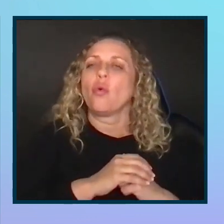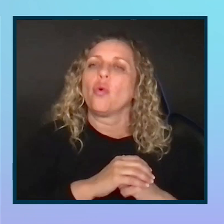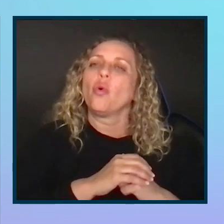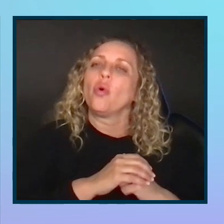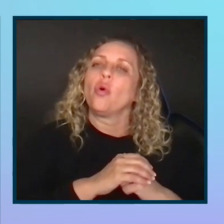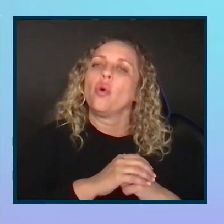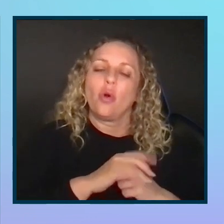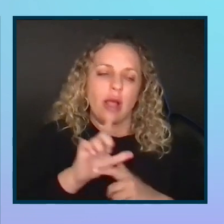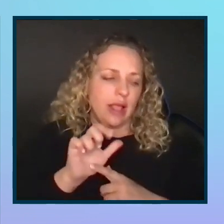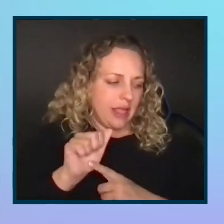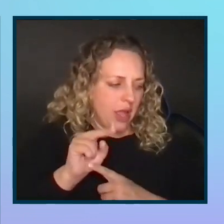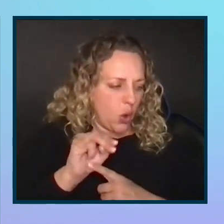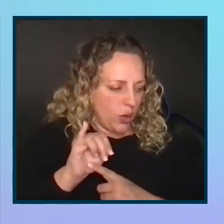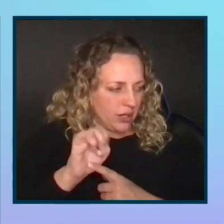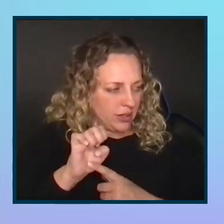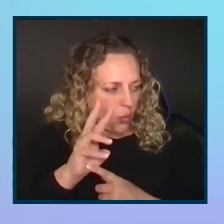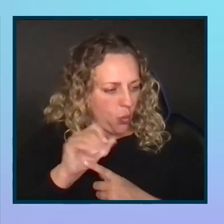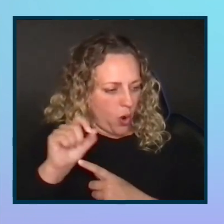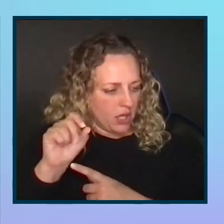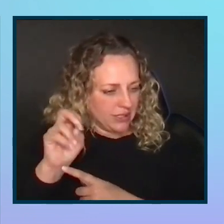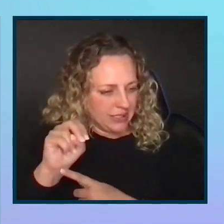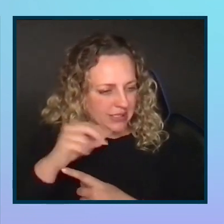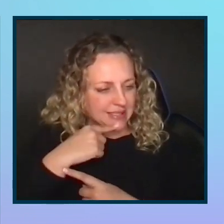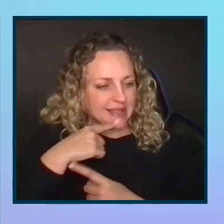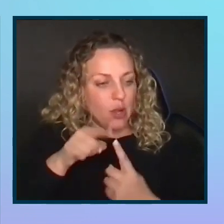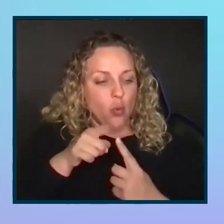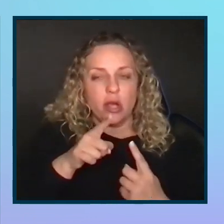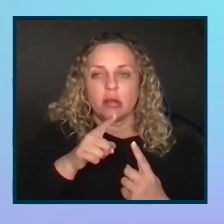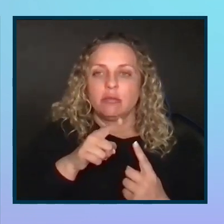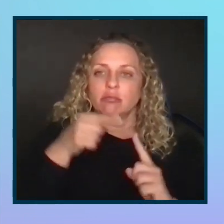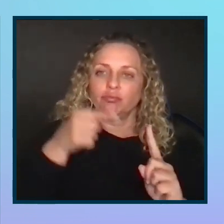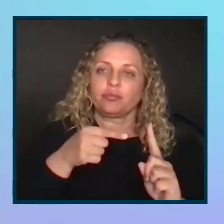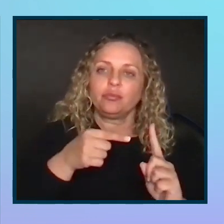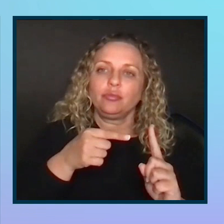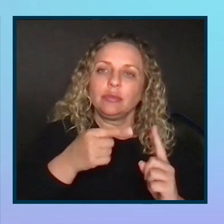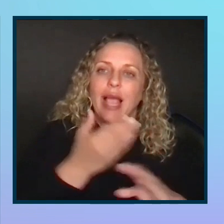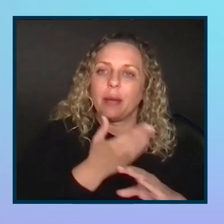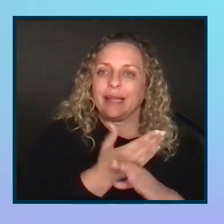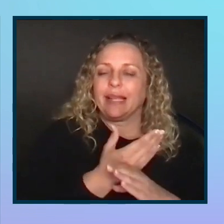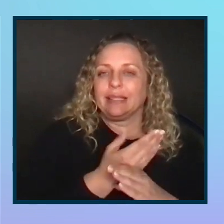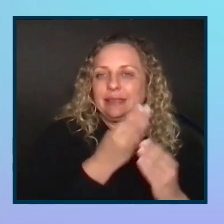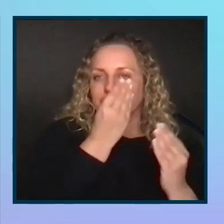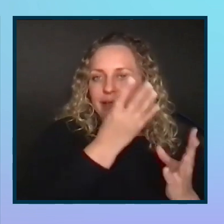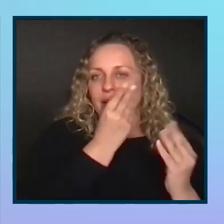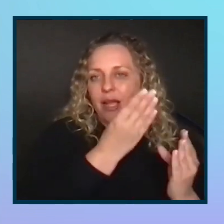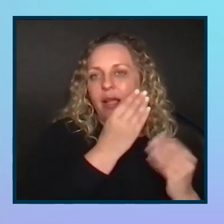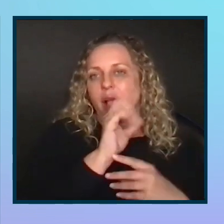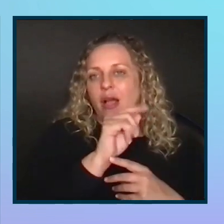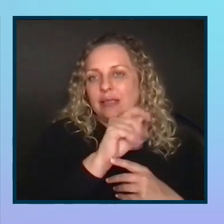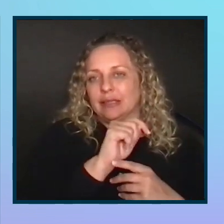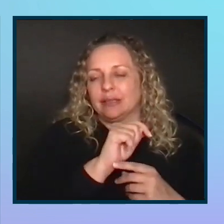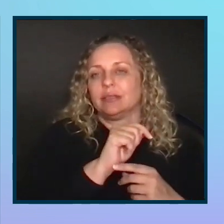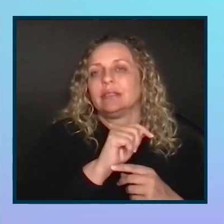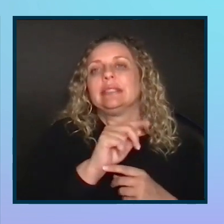Leonie Watson said, I think it's Leonie Watson said that when it comes to, updating content, as long as it's updated downstream,